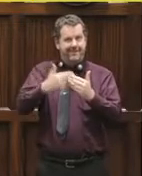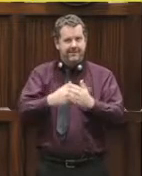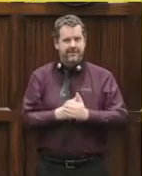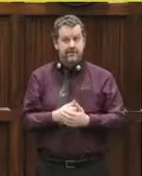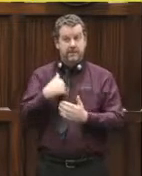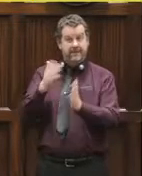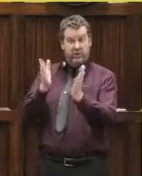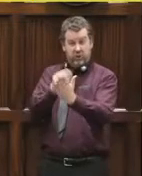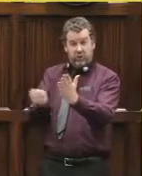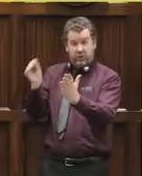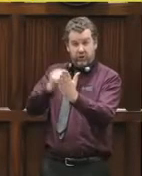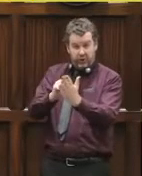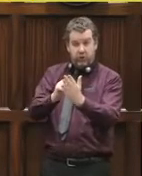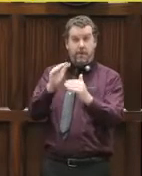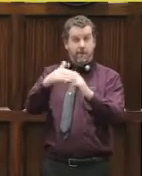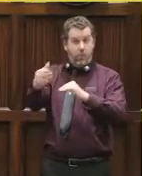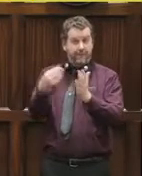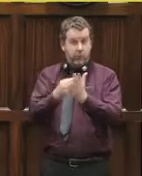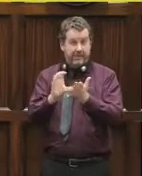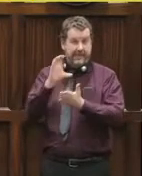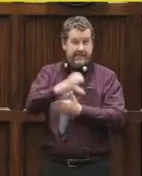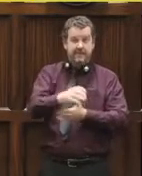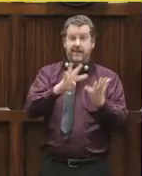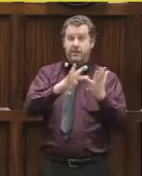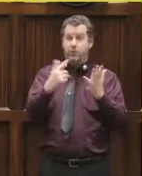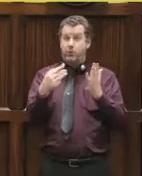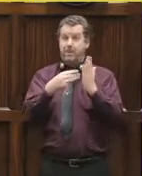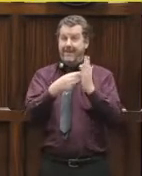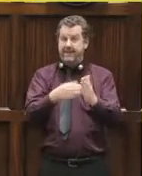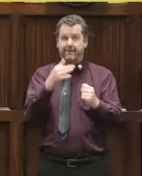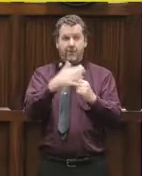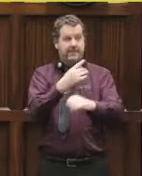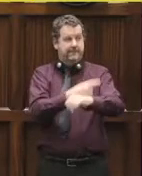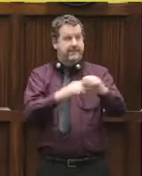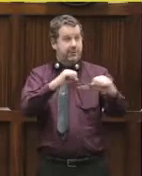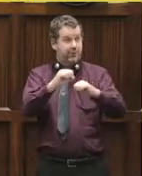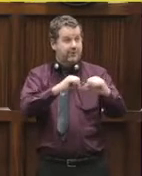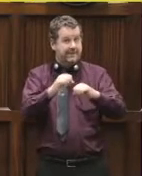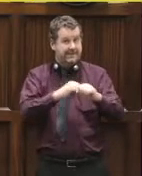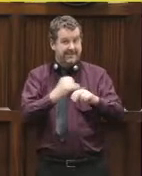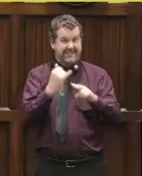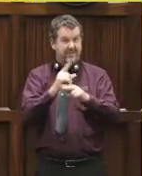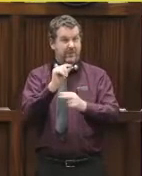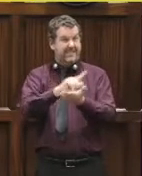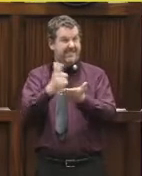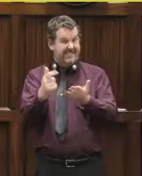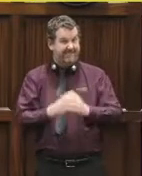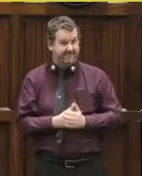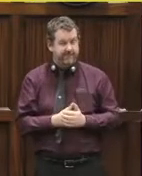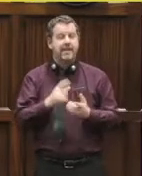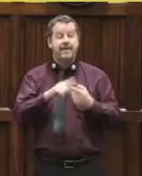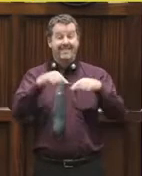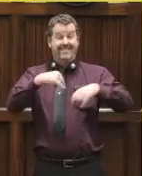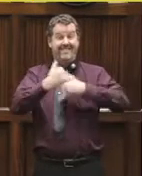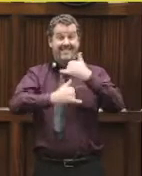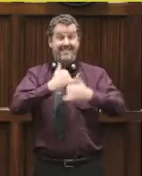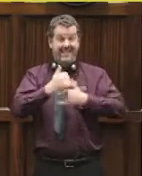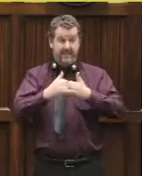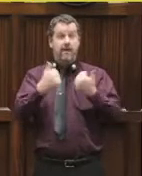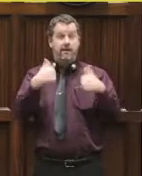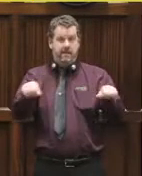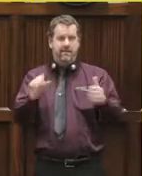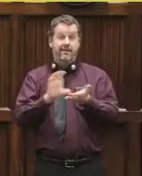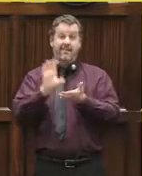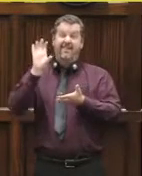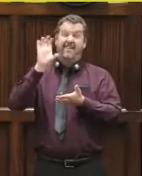securing an additional funding of €92 million for disability services in 2017, this year saw the allocation